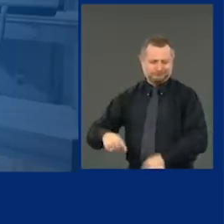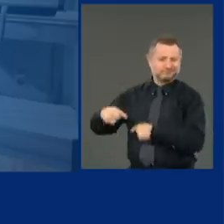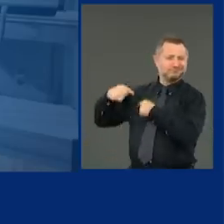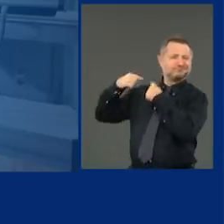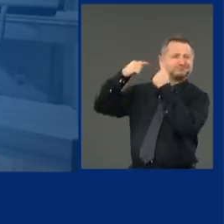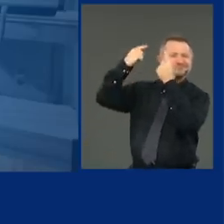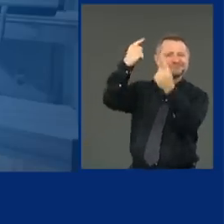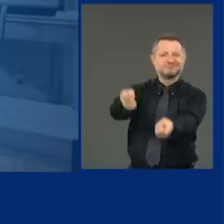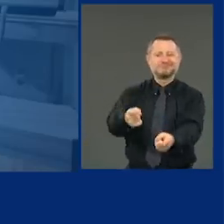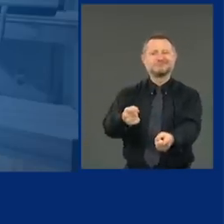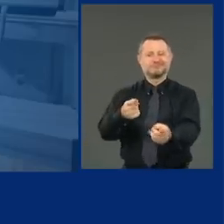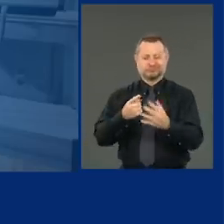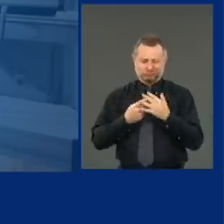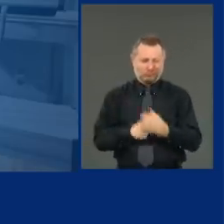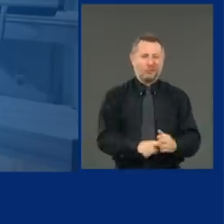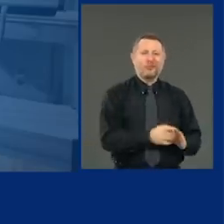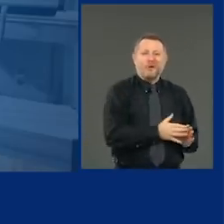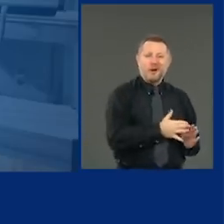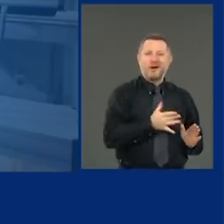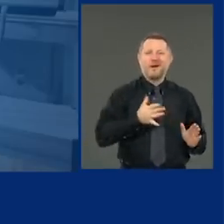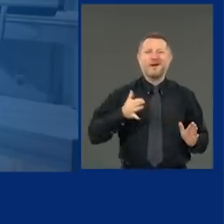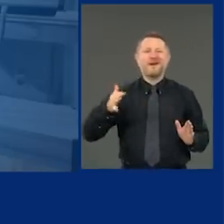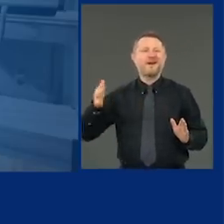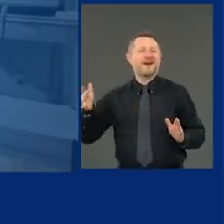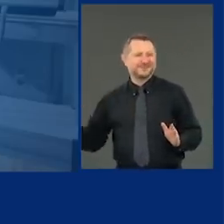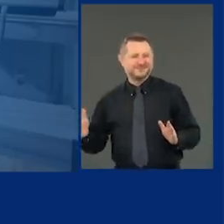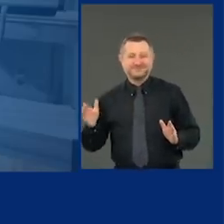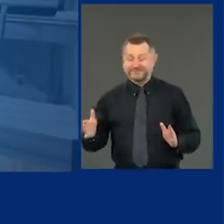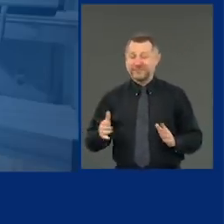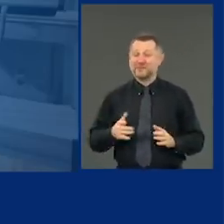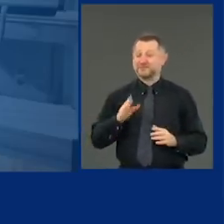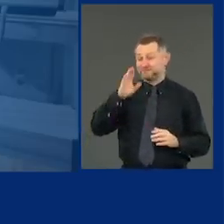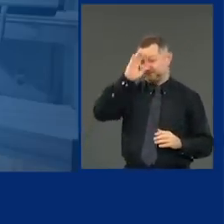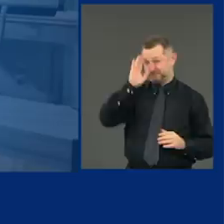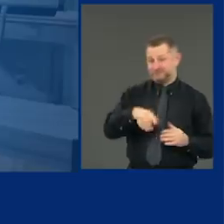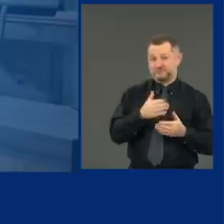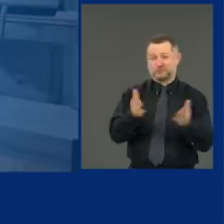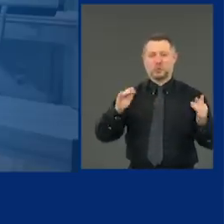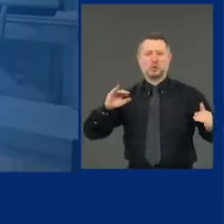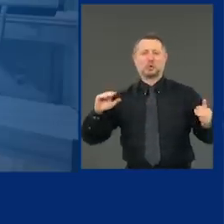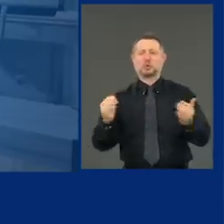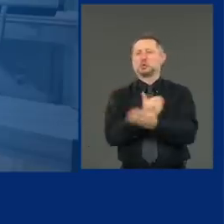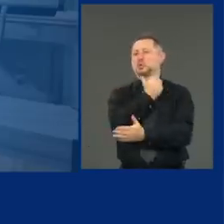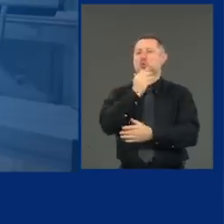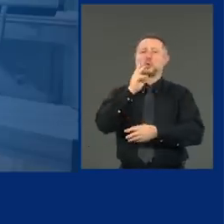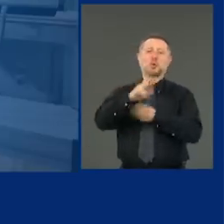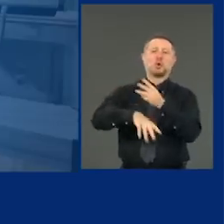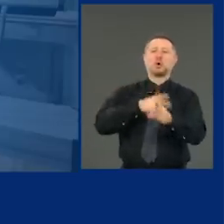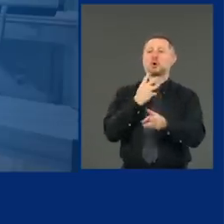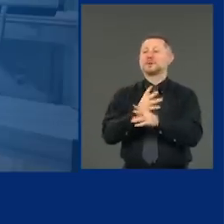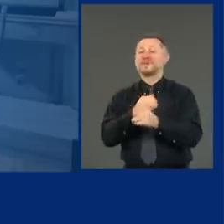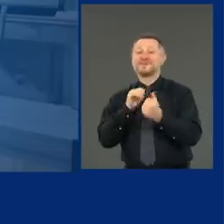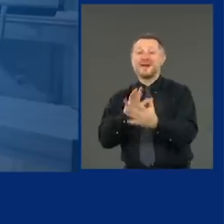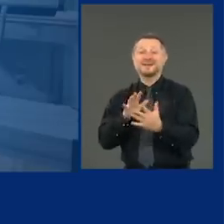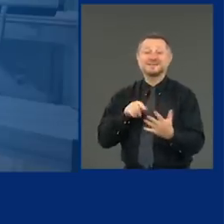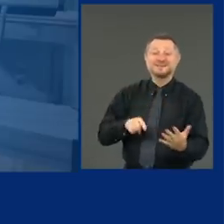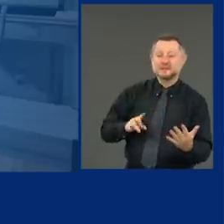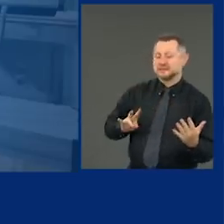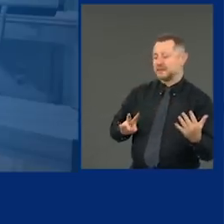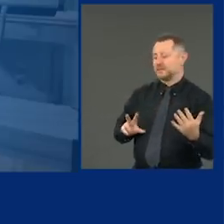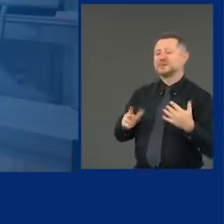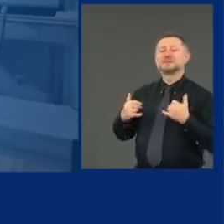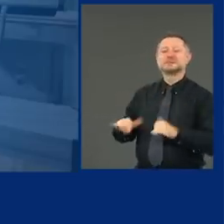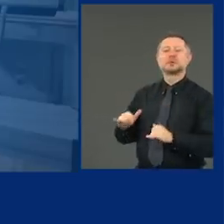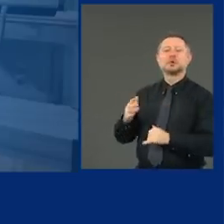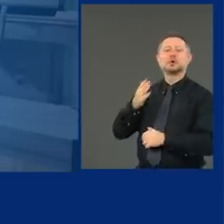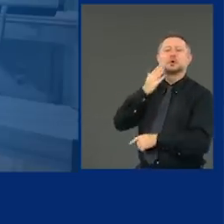started. So again, in this absurd new reality, that is good news. Any other time and place, when we